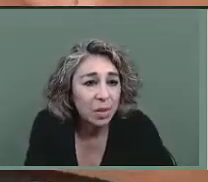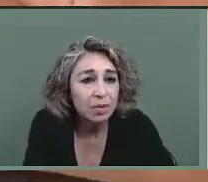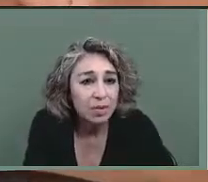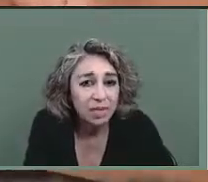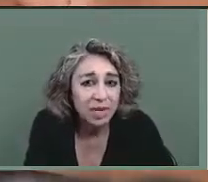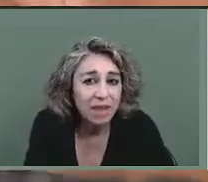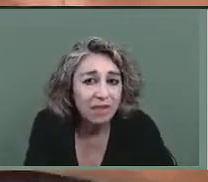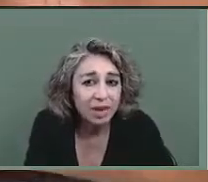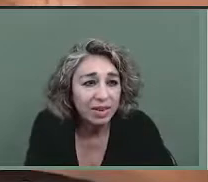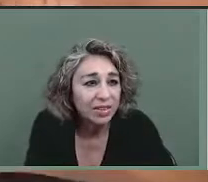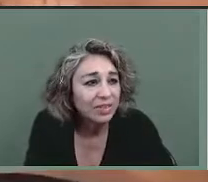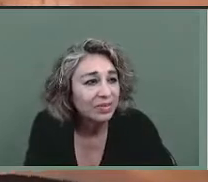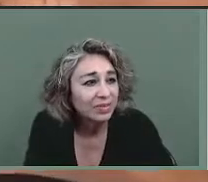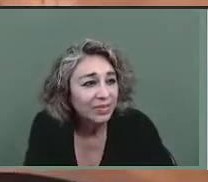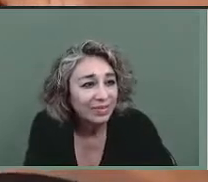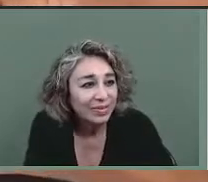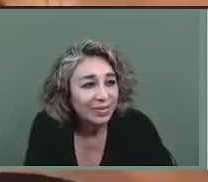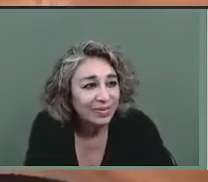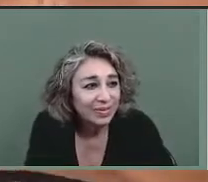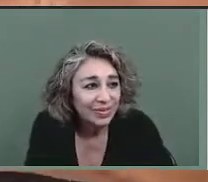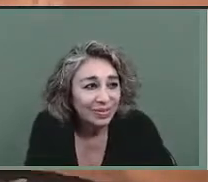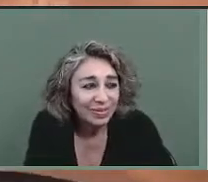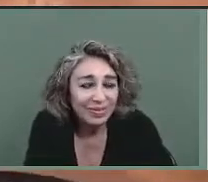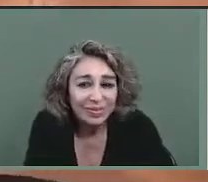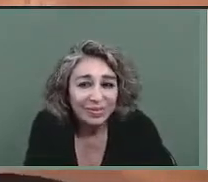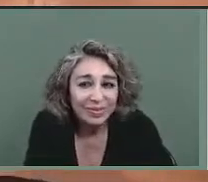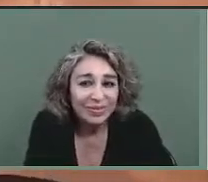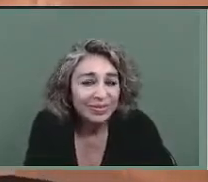the roads? Never.